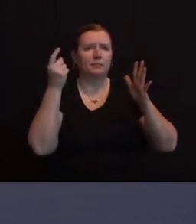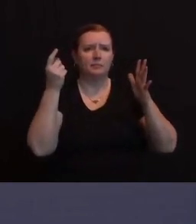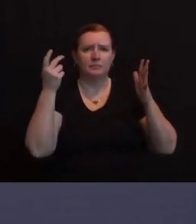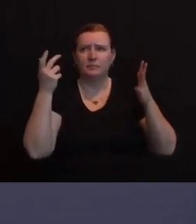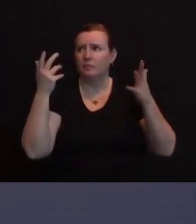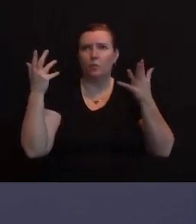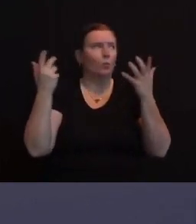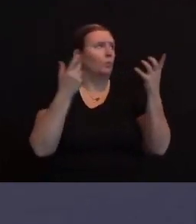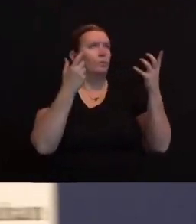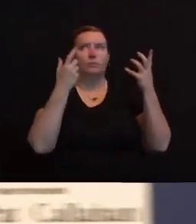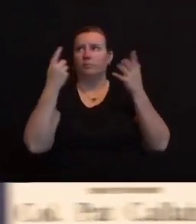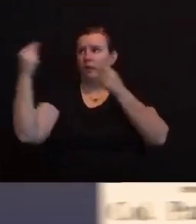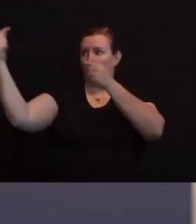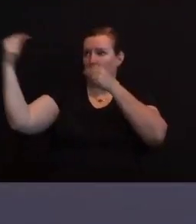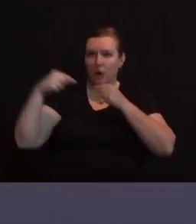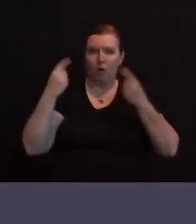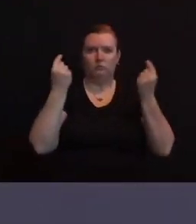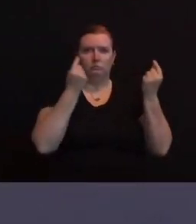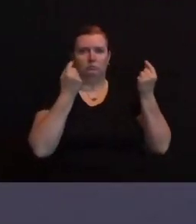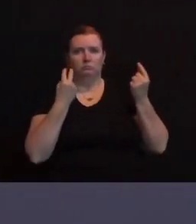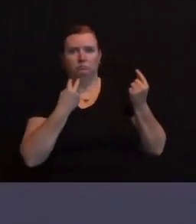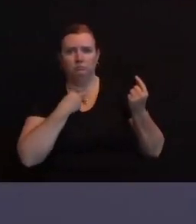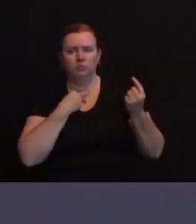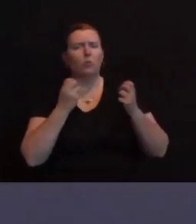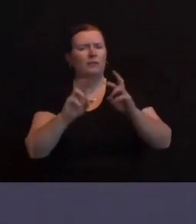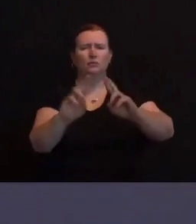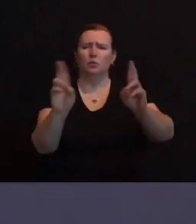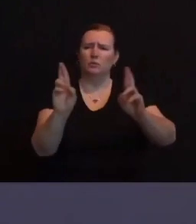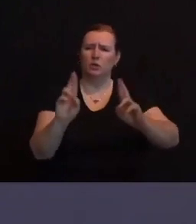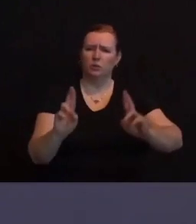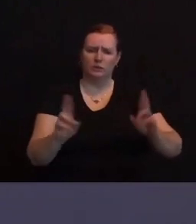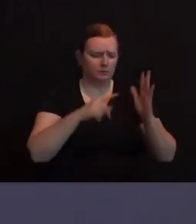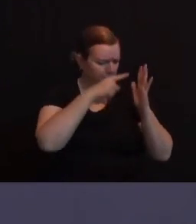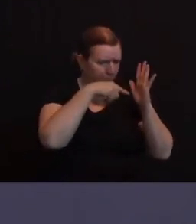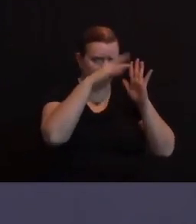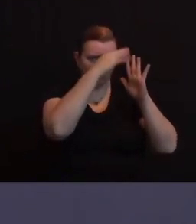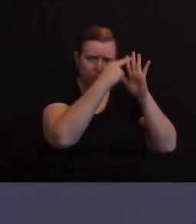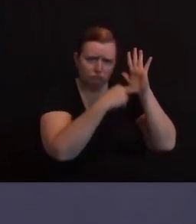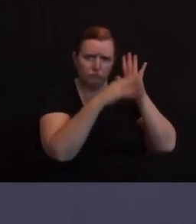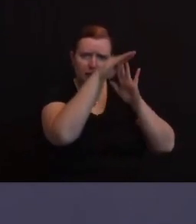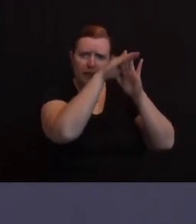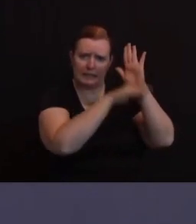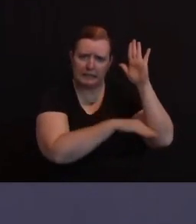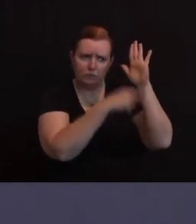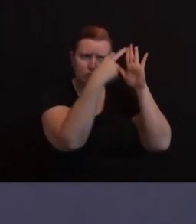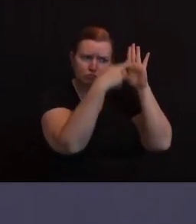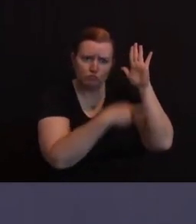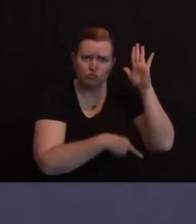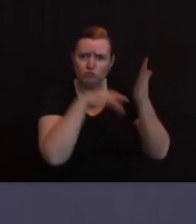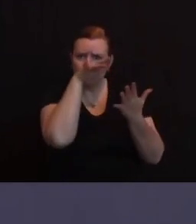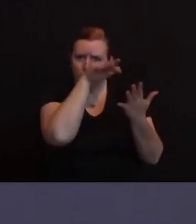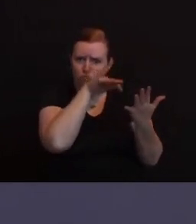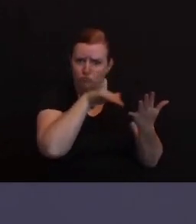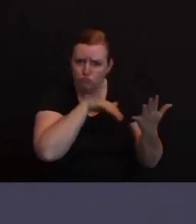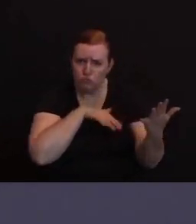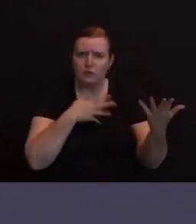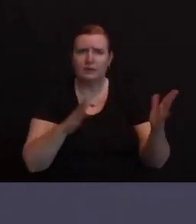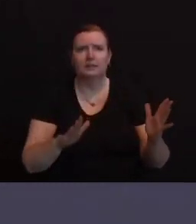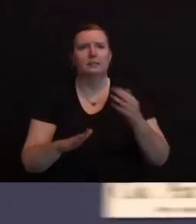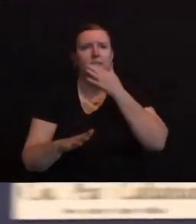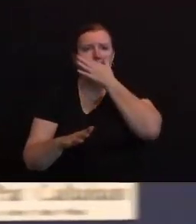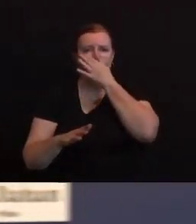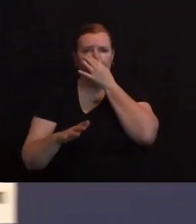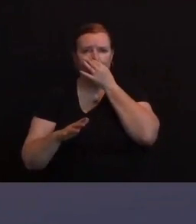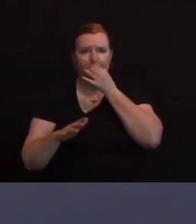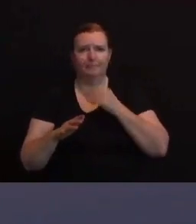Gov. And Pat, one more time on the special needs website, do you mind? Yes, that's